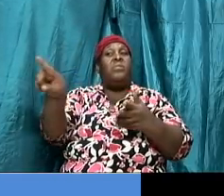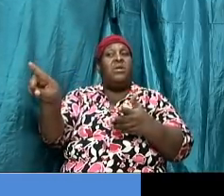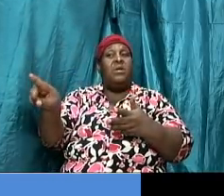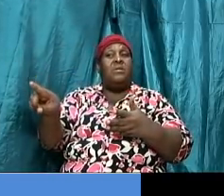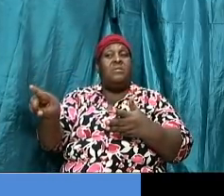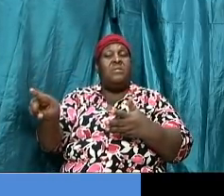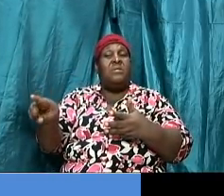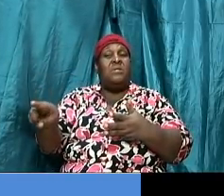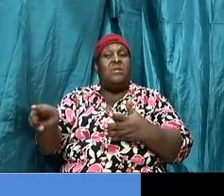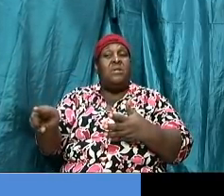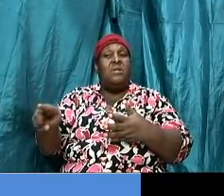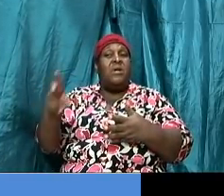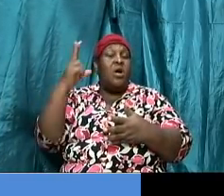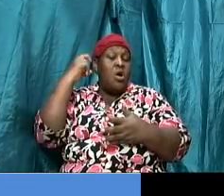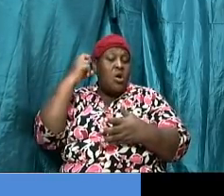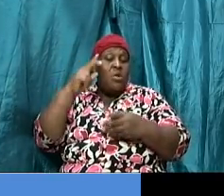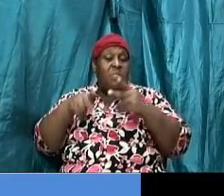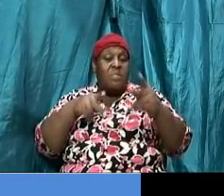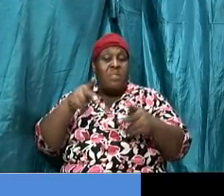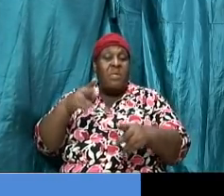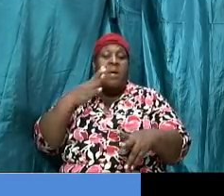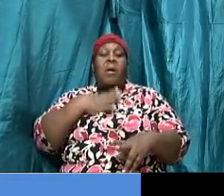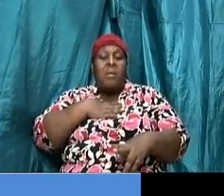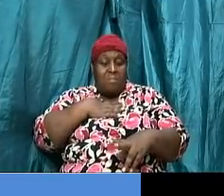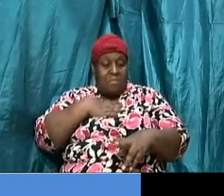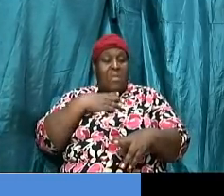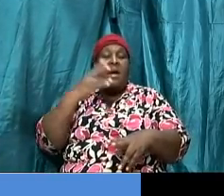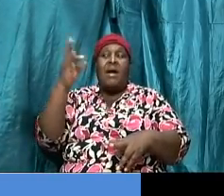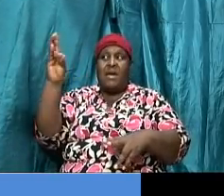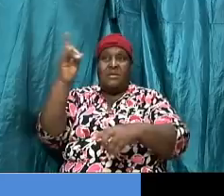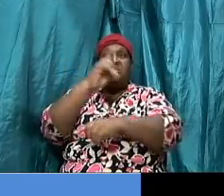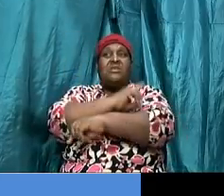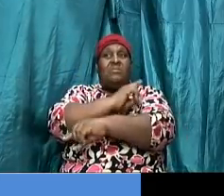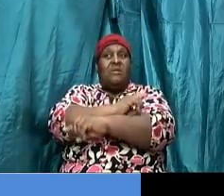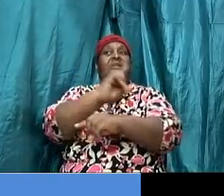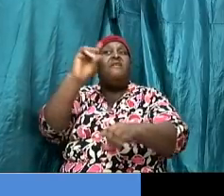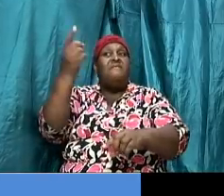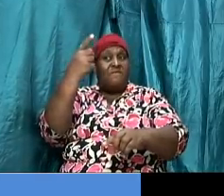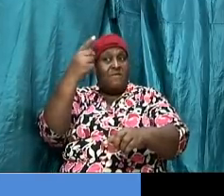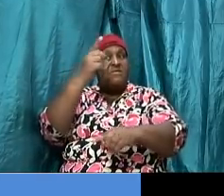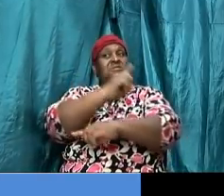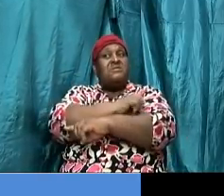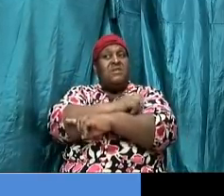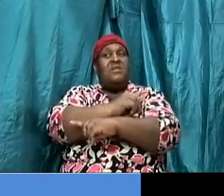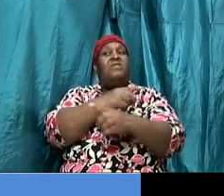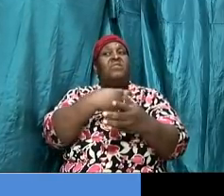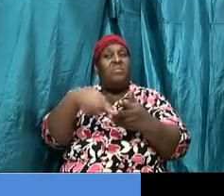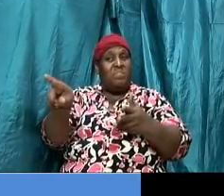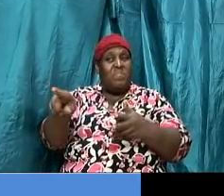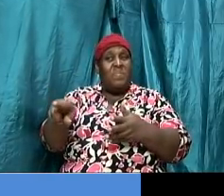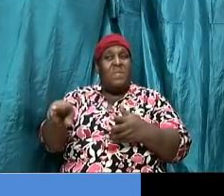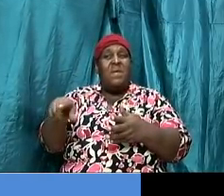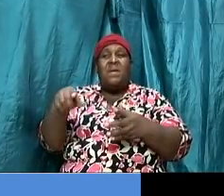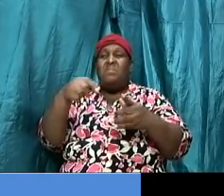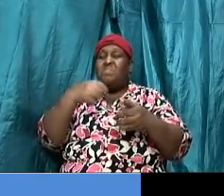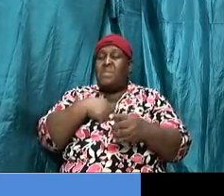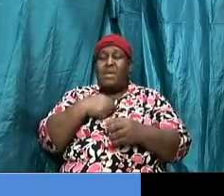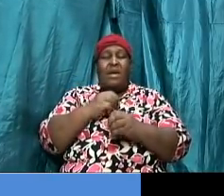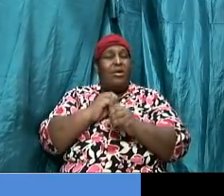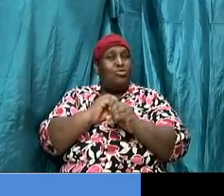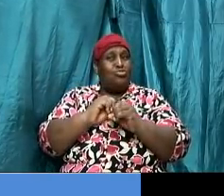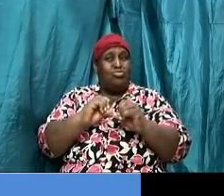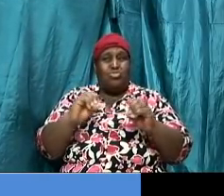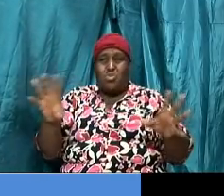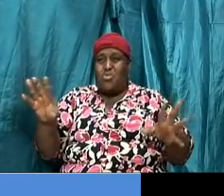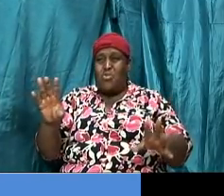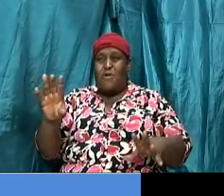people, even in church, says my Sabbath is the first day of the week. I don't subscribe to